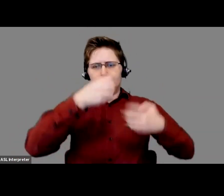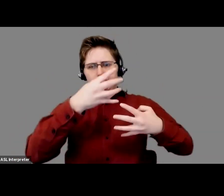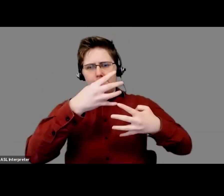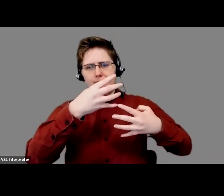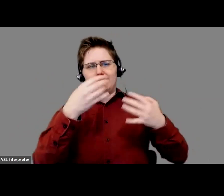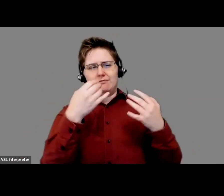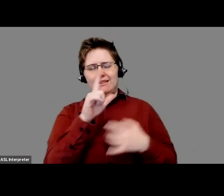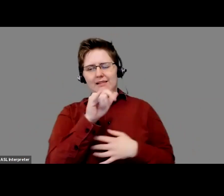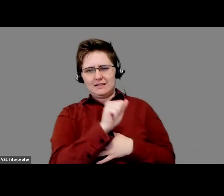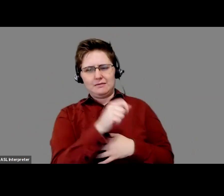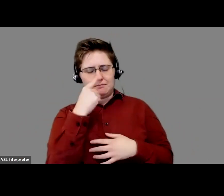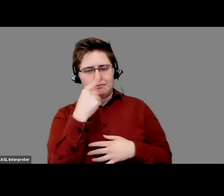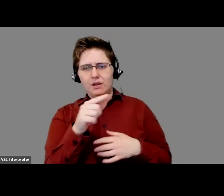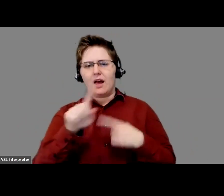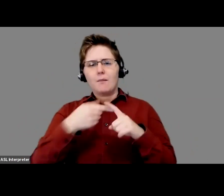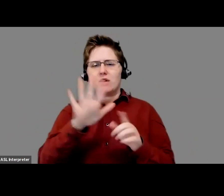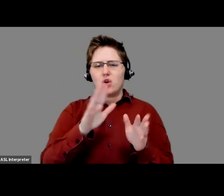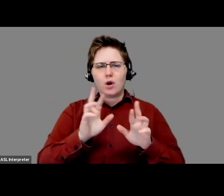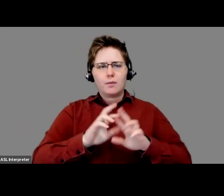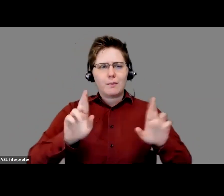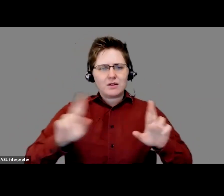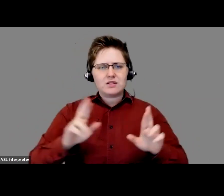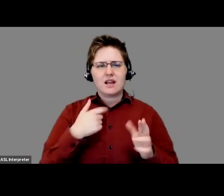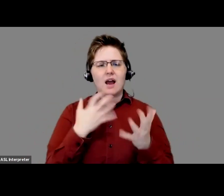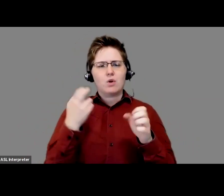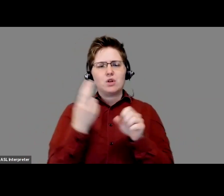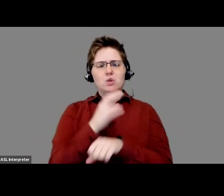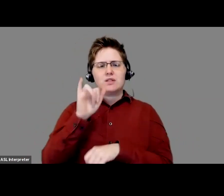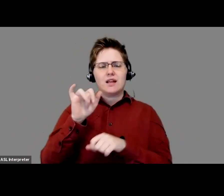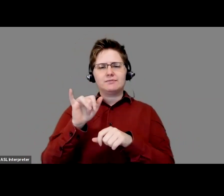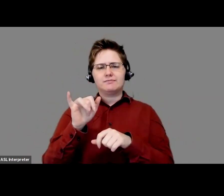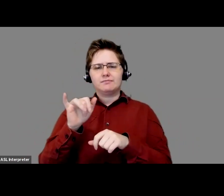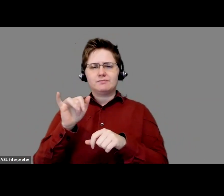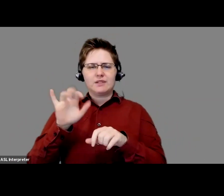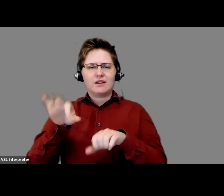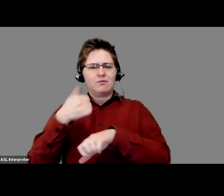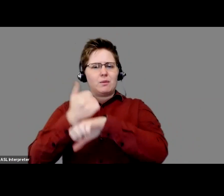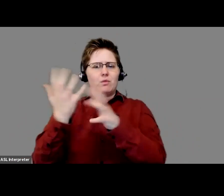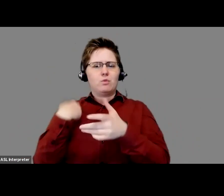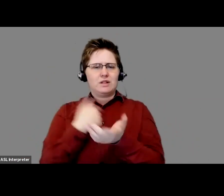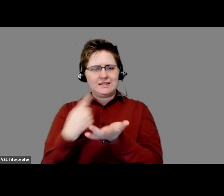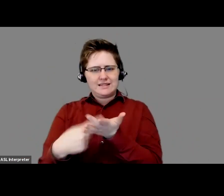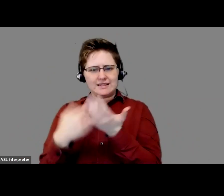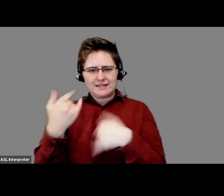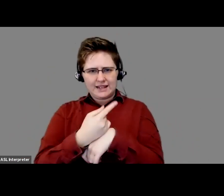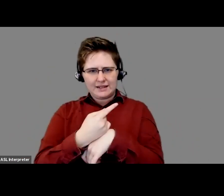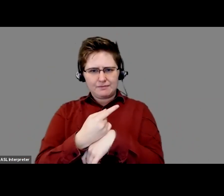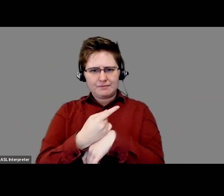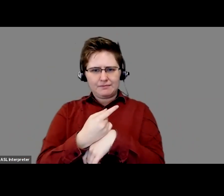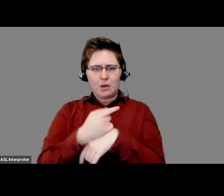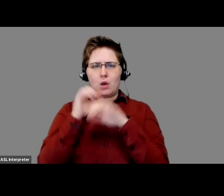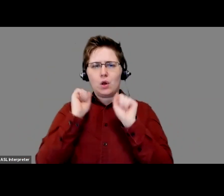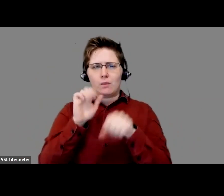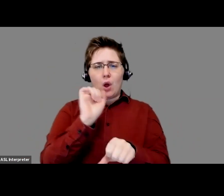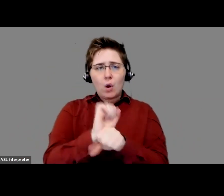us regarding your preparedness, and I kind of want to use it to frame what we're going to talk about today. And this can be in your work